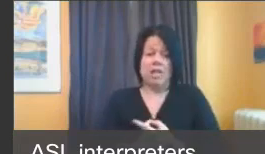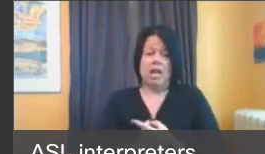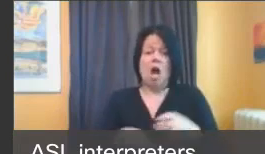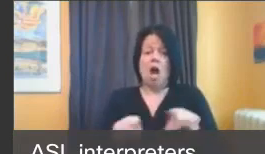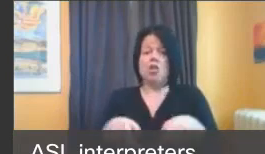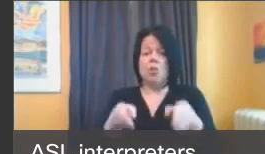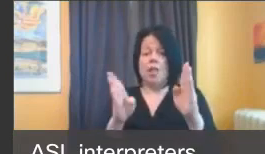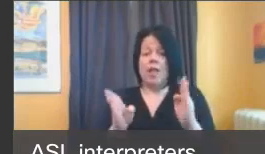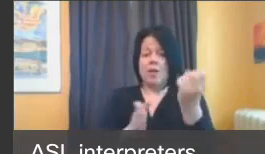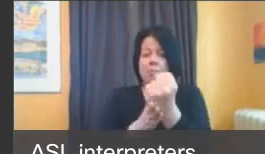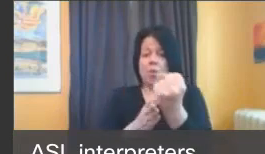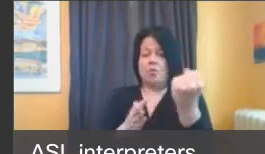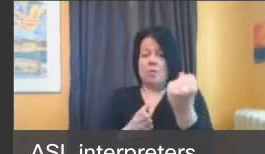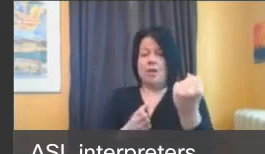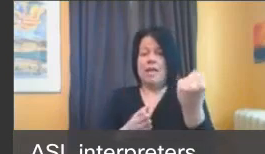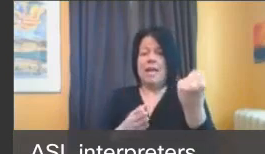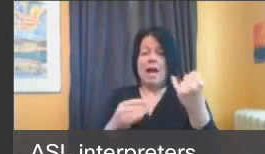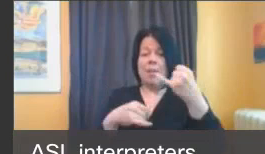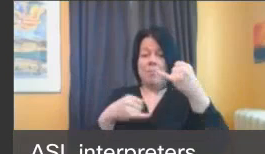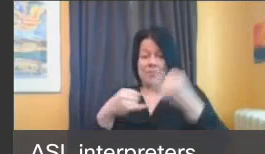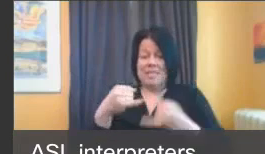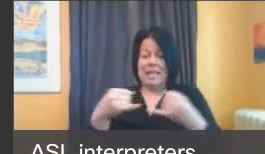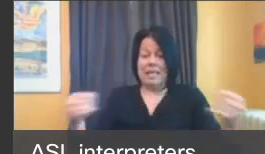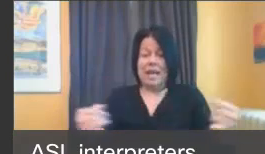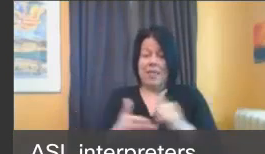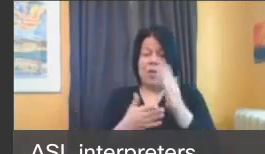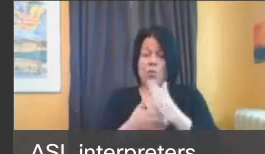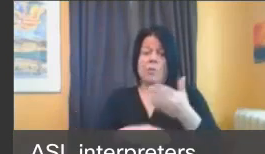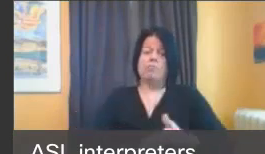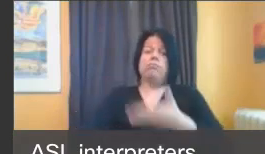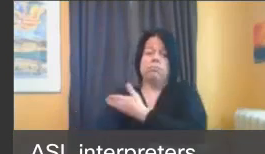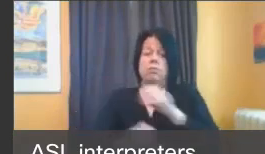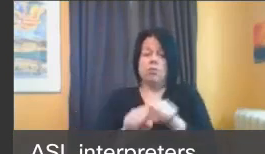postmark deadlines, would be tremendous improvements to our system.